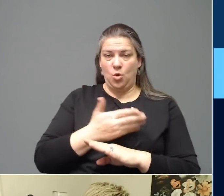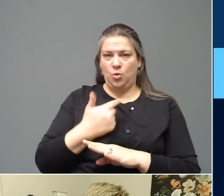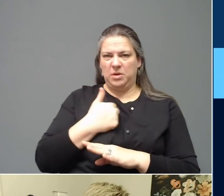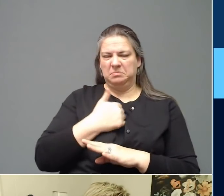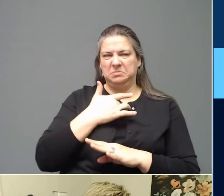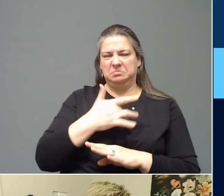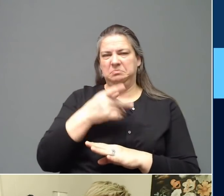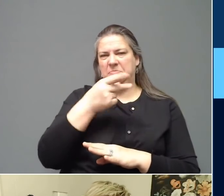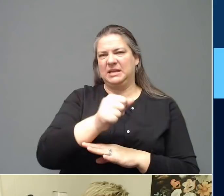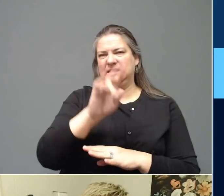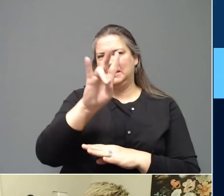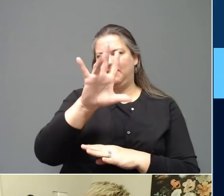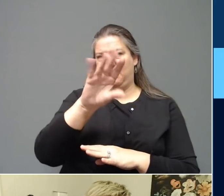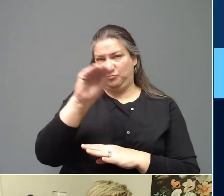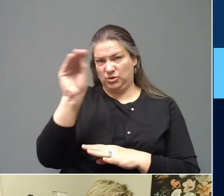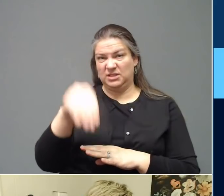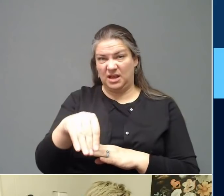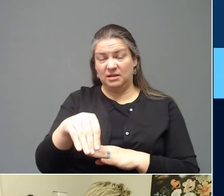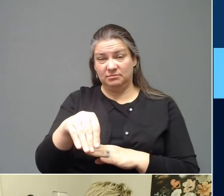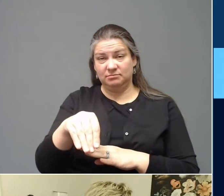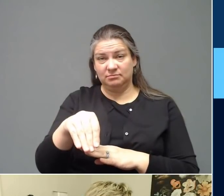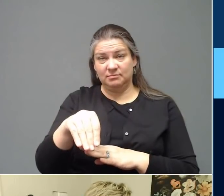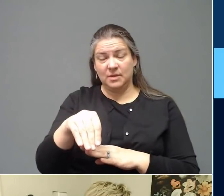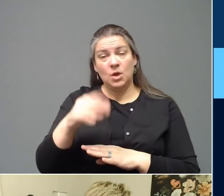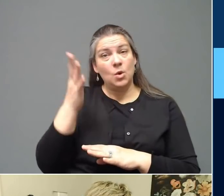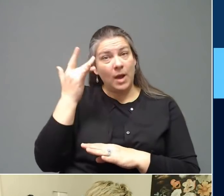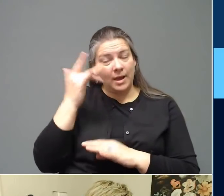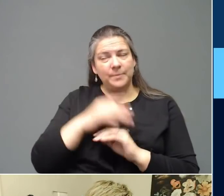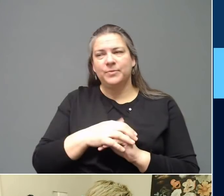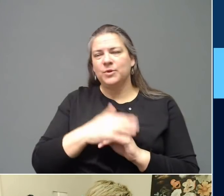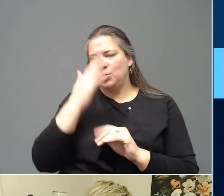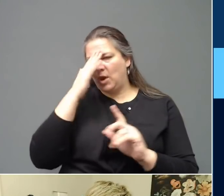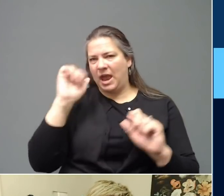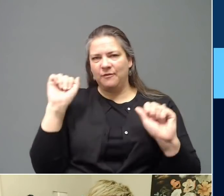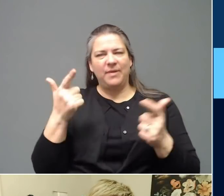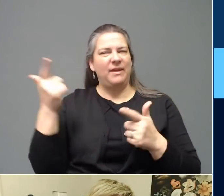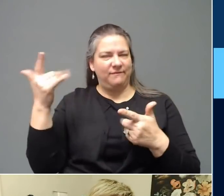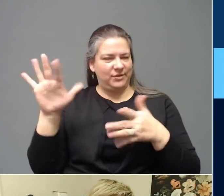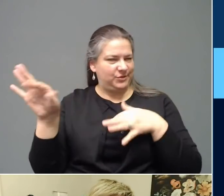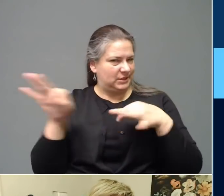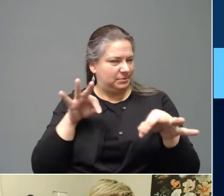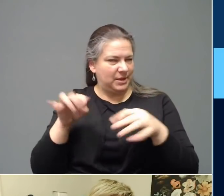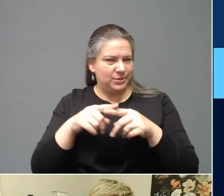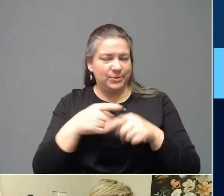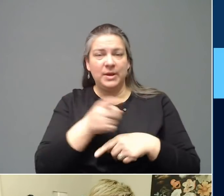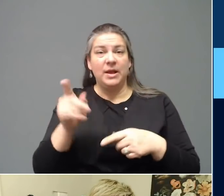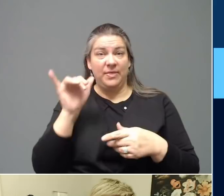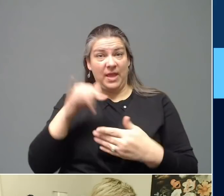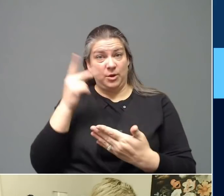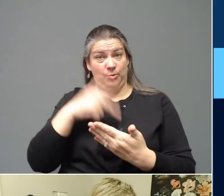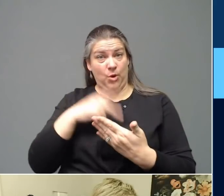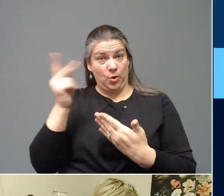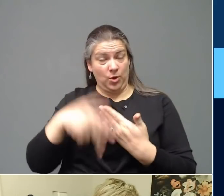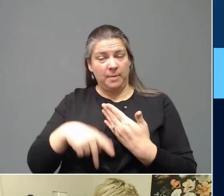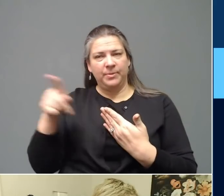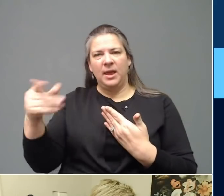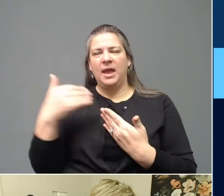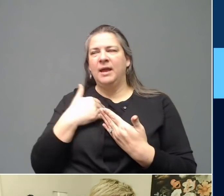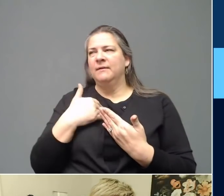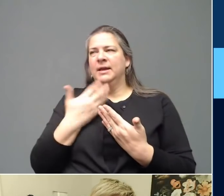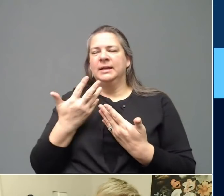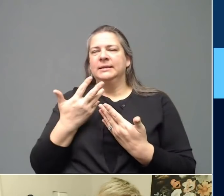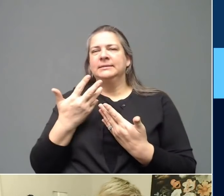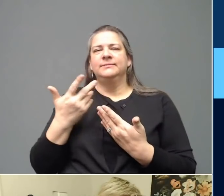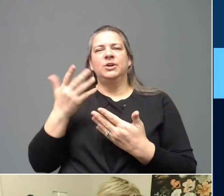75%. This is because, as everyone and has been explained before, these programs have very set criteria.